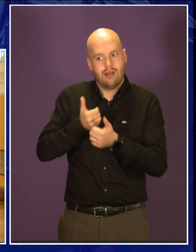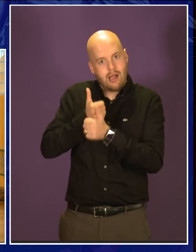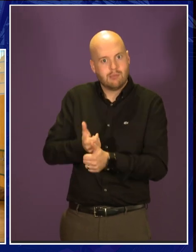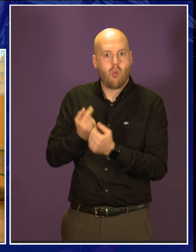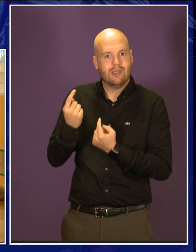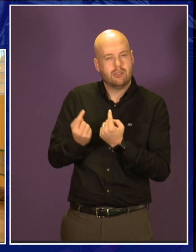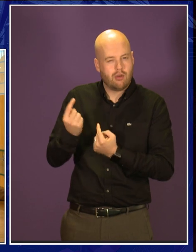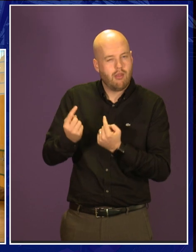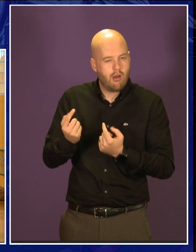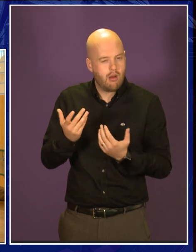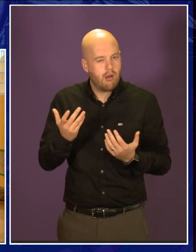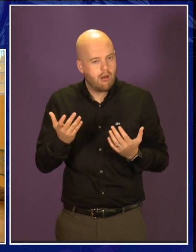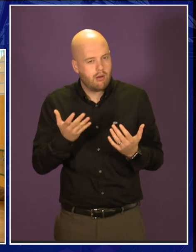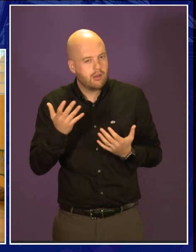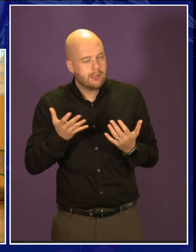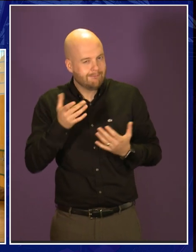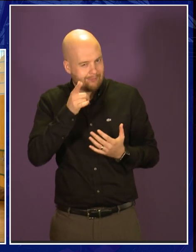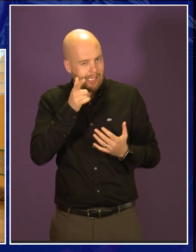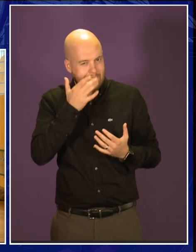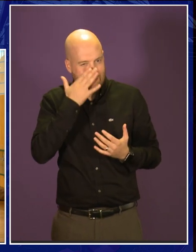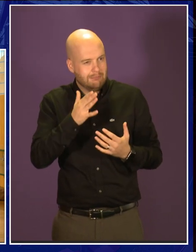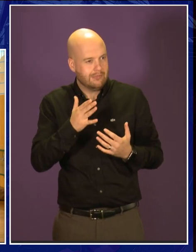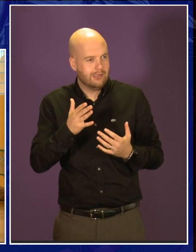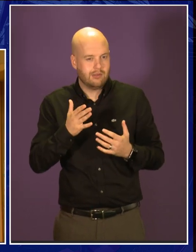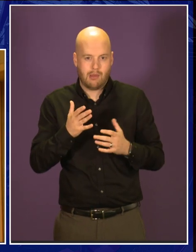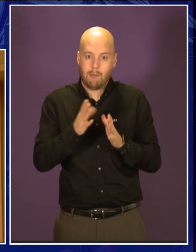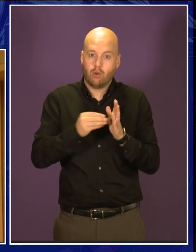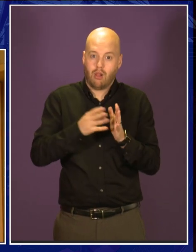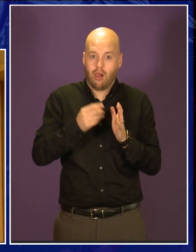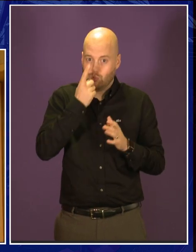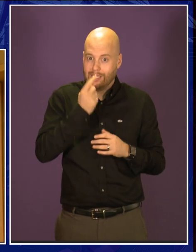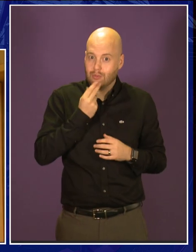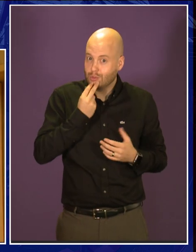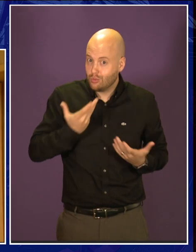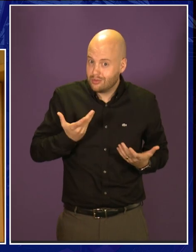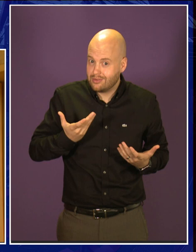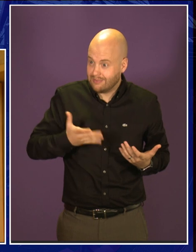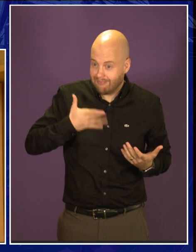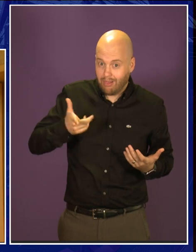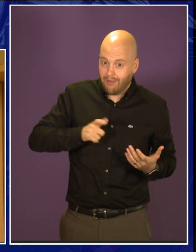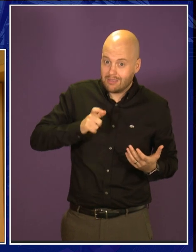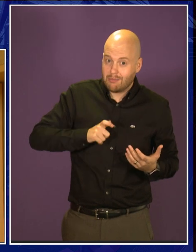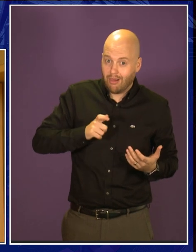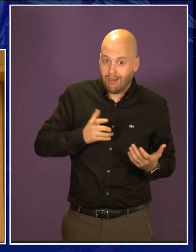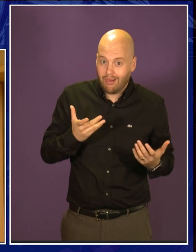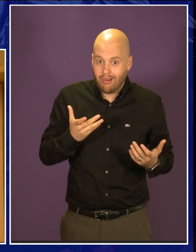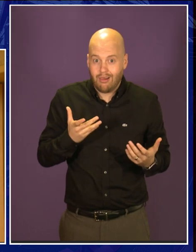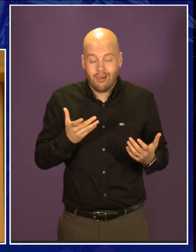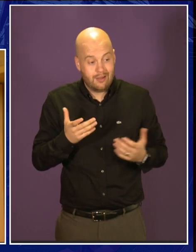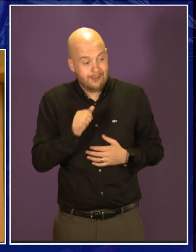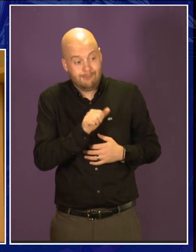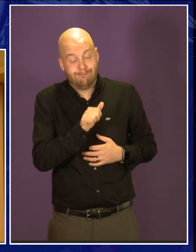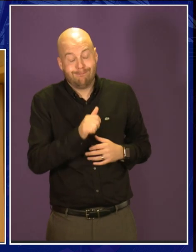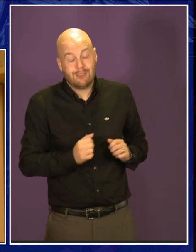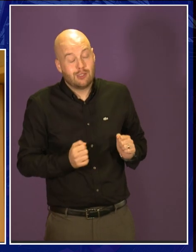sound like a working model that we can be comfortable with? Completely. Completely, I agree. And